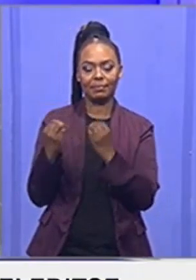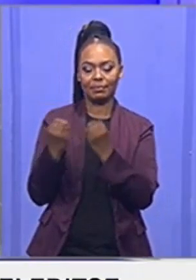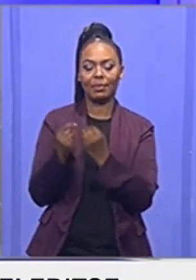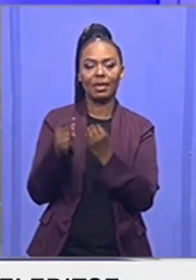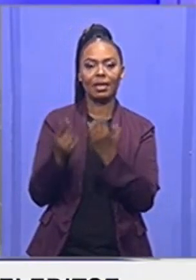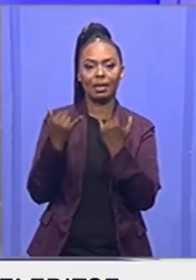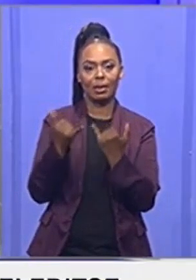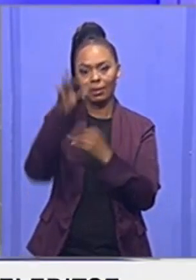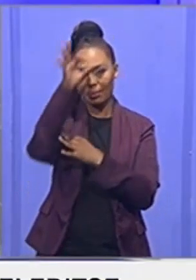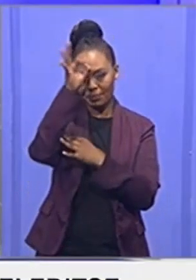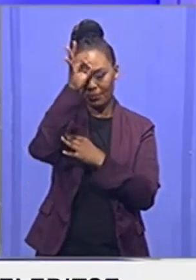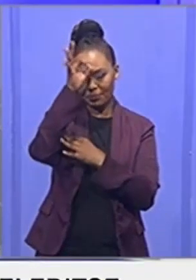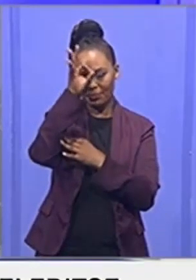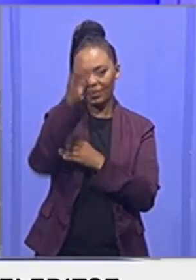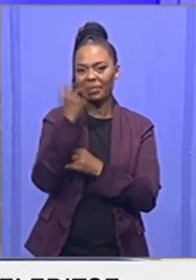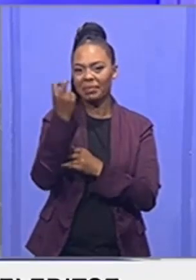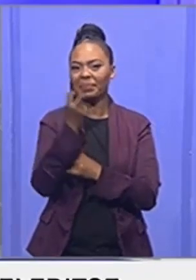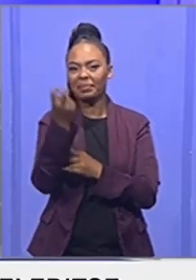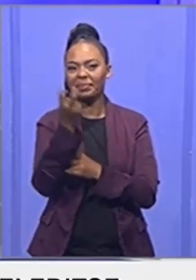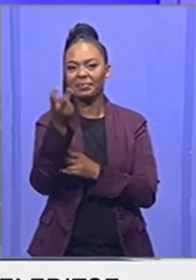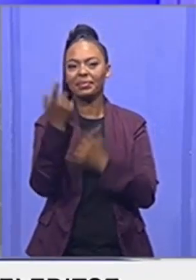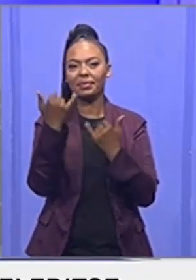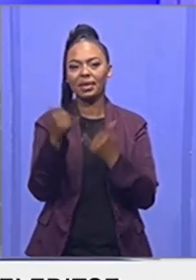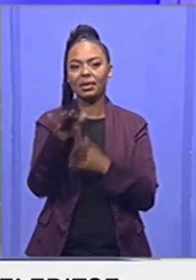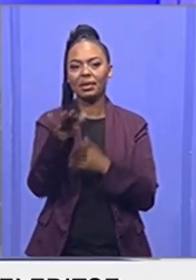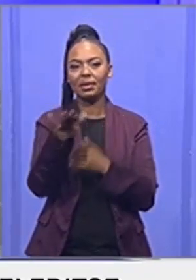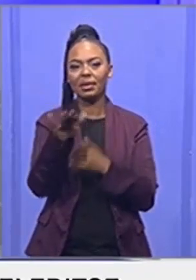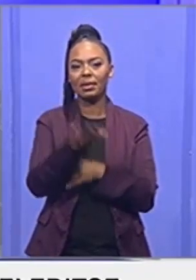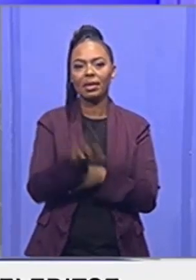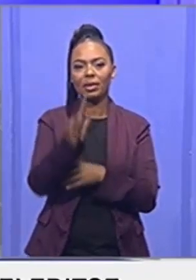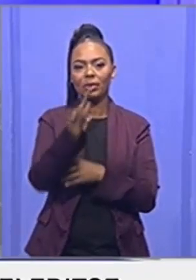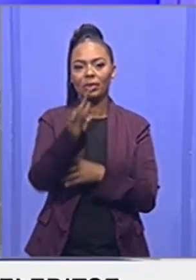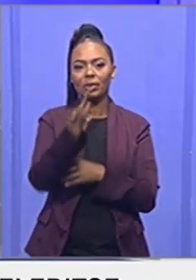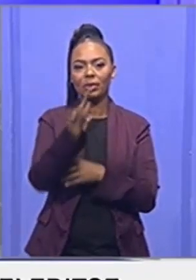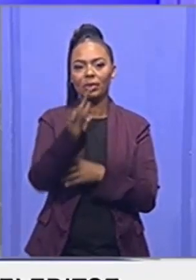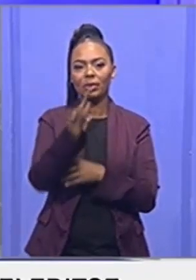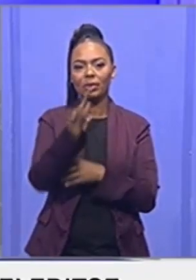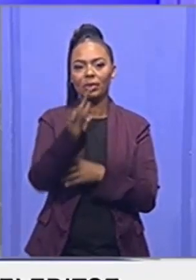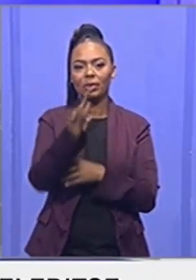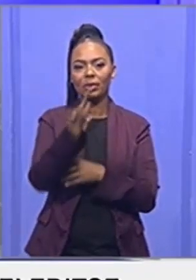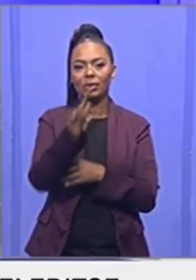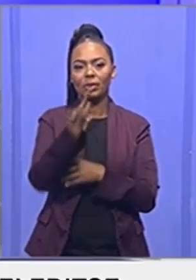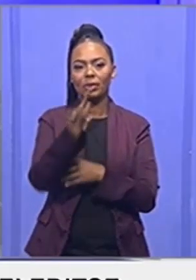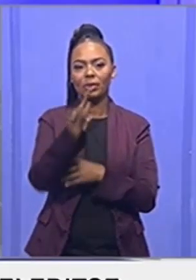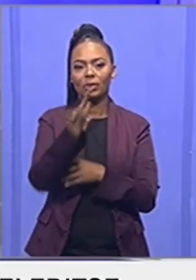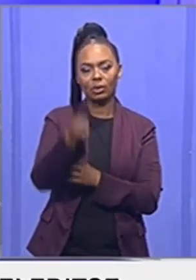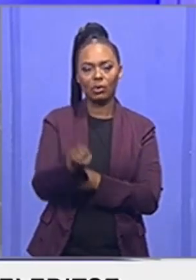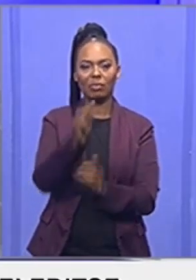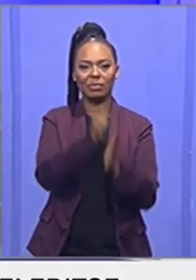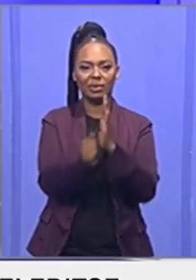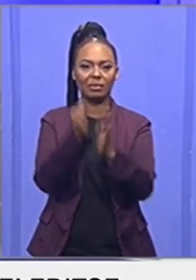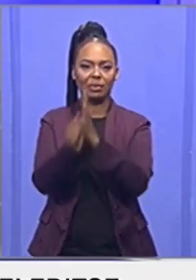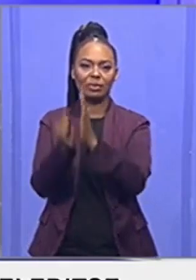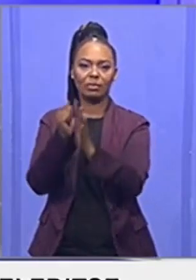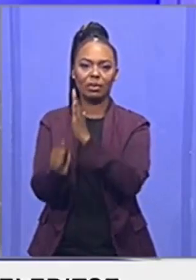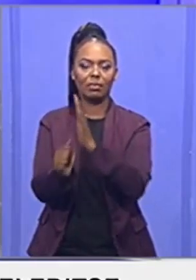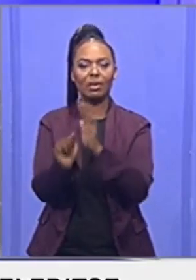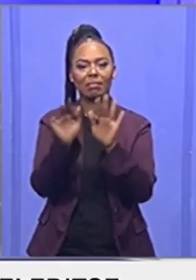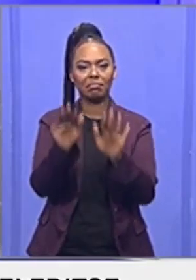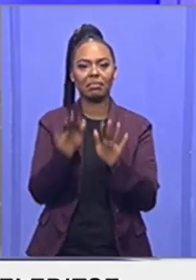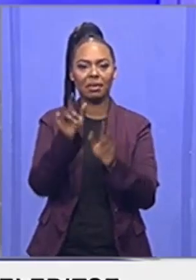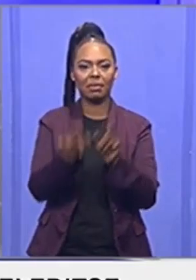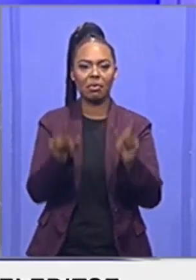tsweleditse letsholo phuruphutso kwa ditoropong tsa Thohoyandou le Makhado belaelwa ba le ngwe ba go